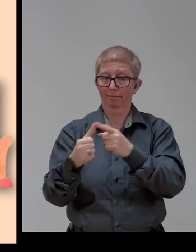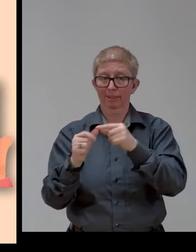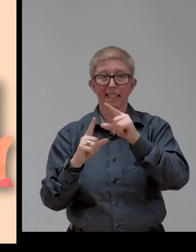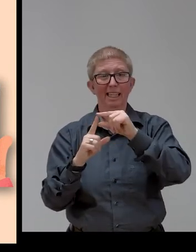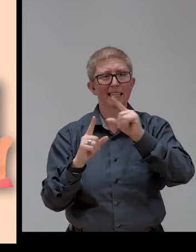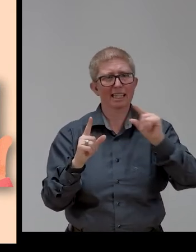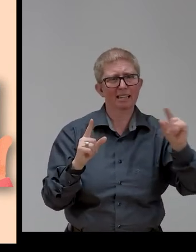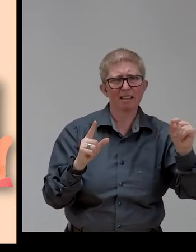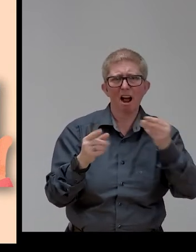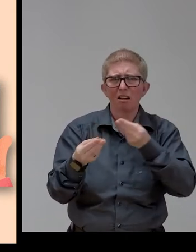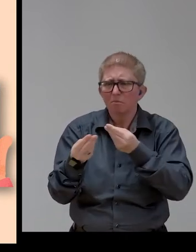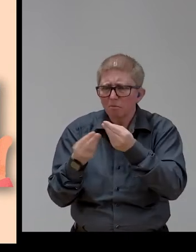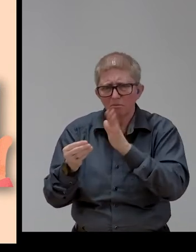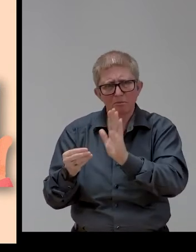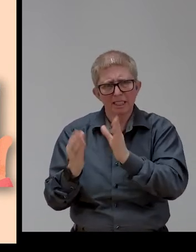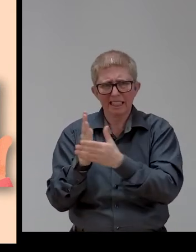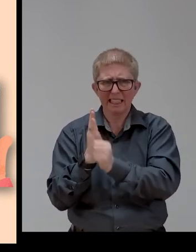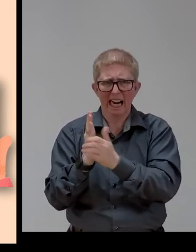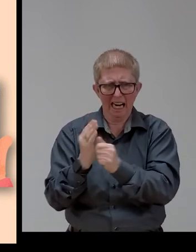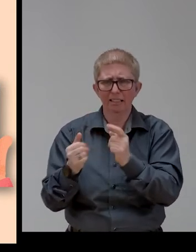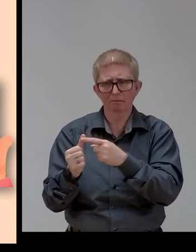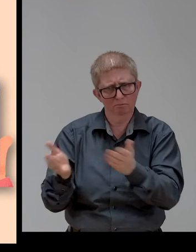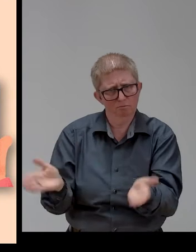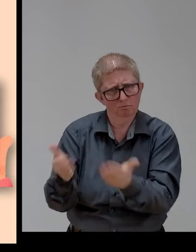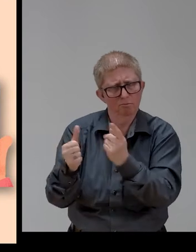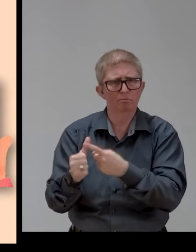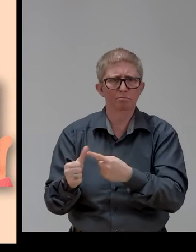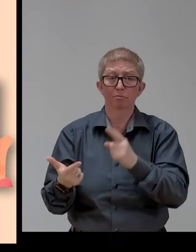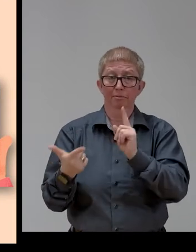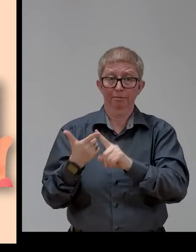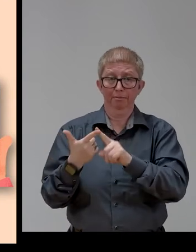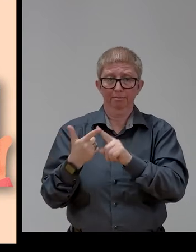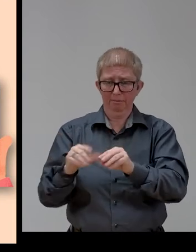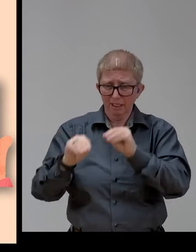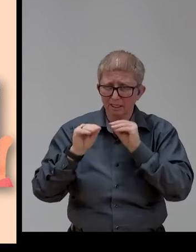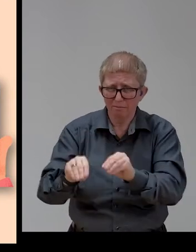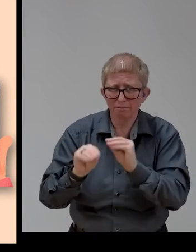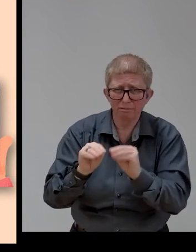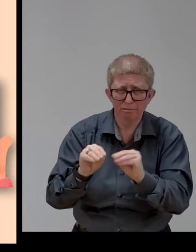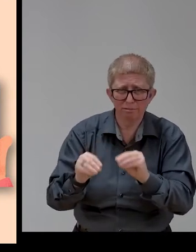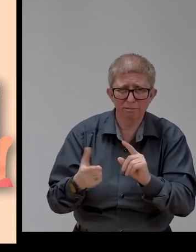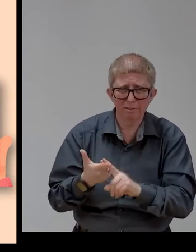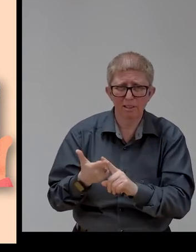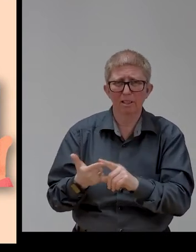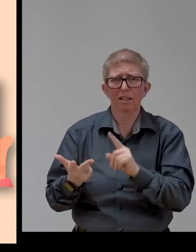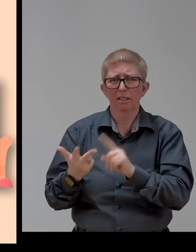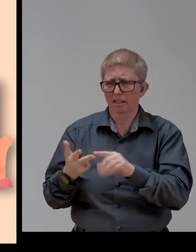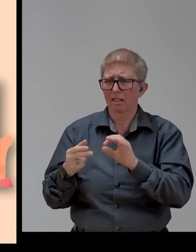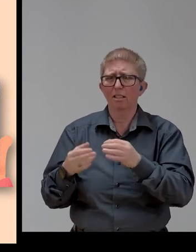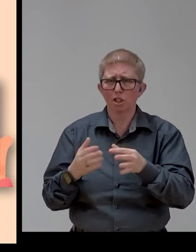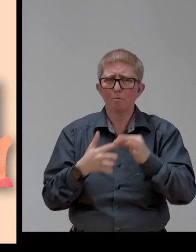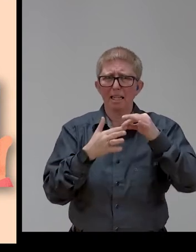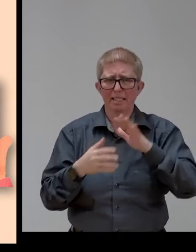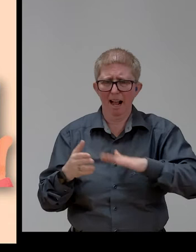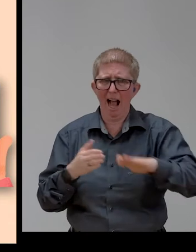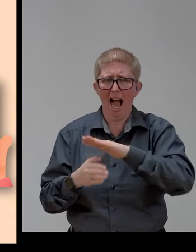disabilities. Second is offering training for the most demanded technological jobs.